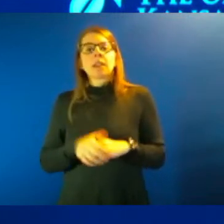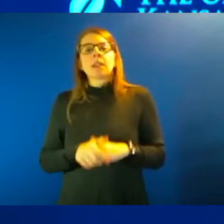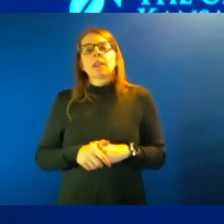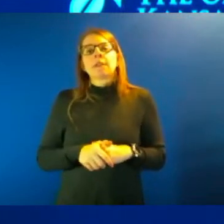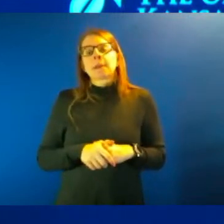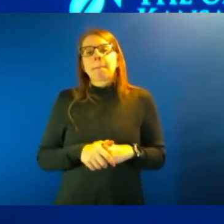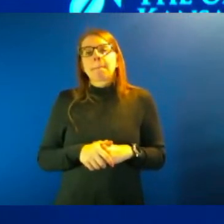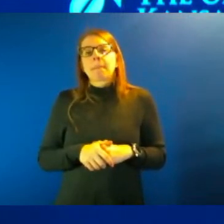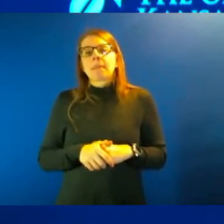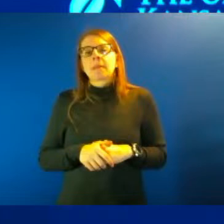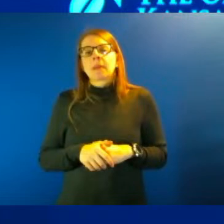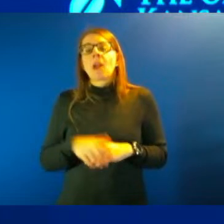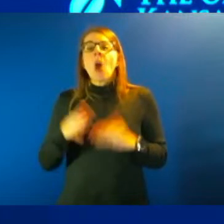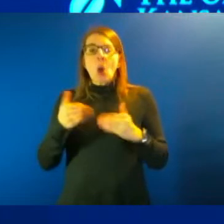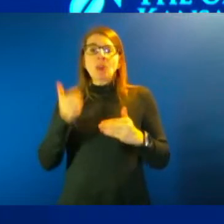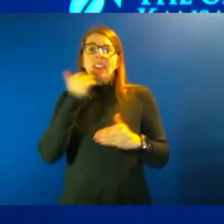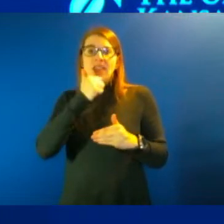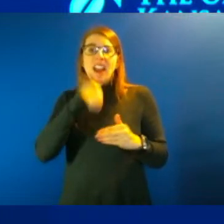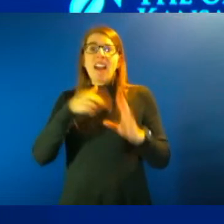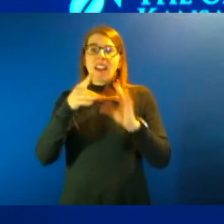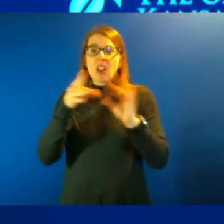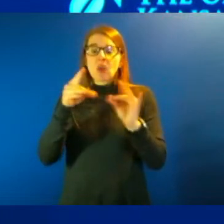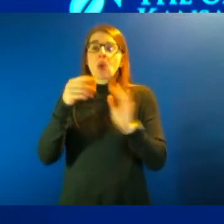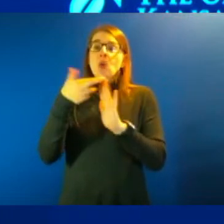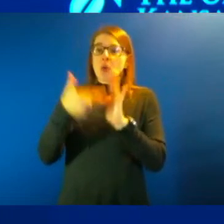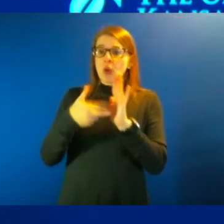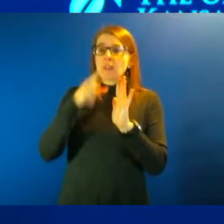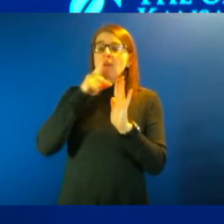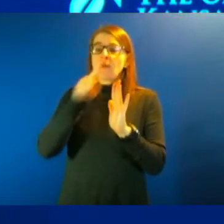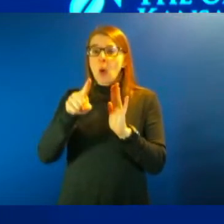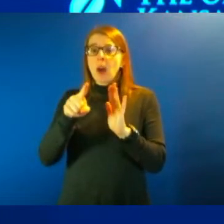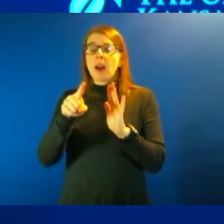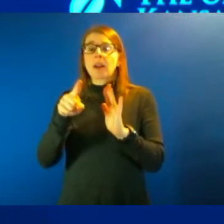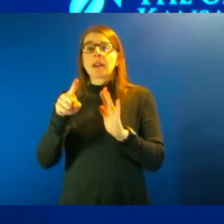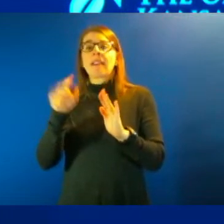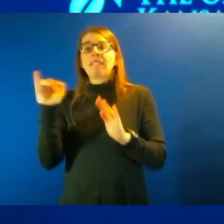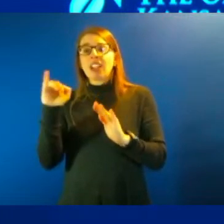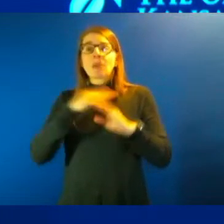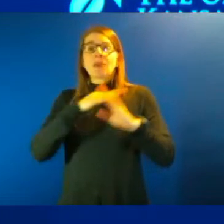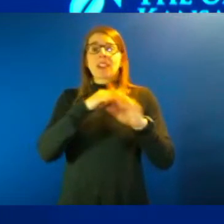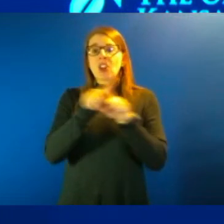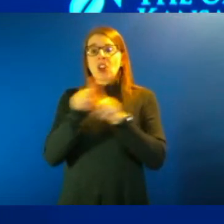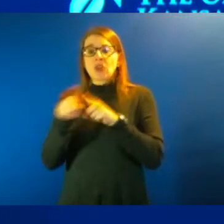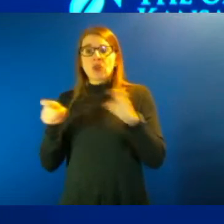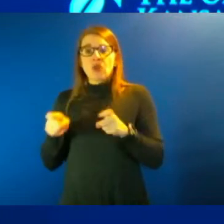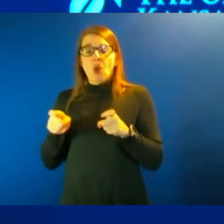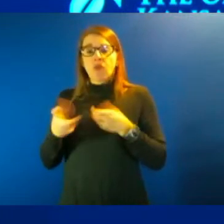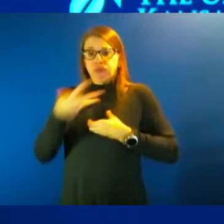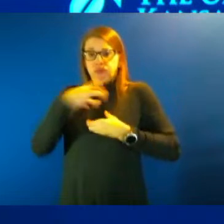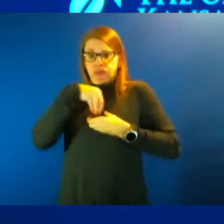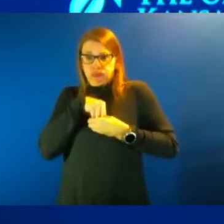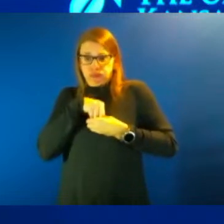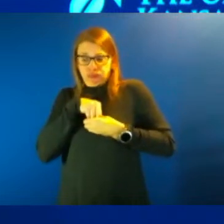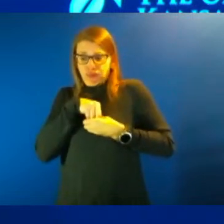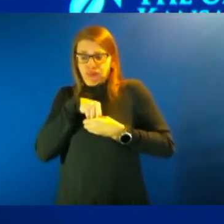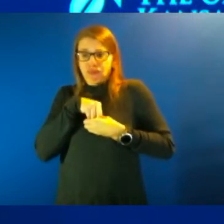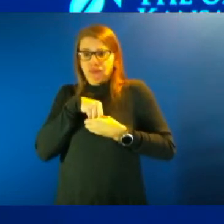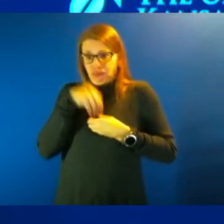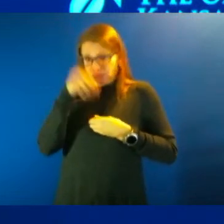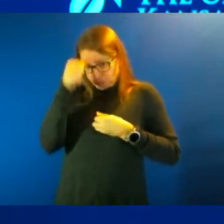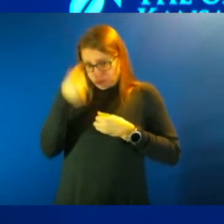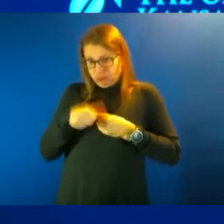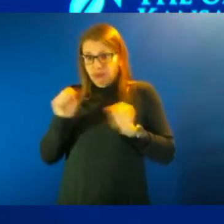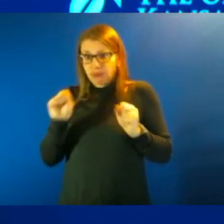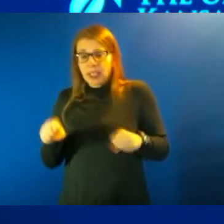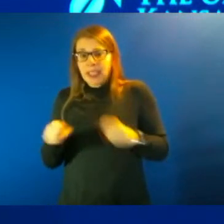I've said almost every day, the rules of infection prevention and control travel with you wherever you go. They keep you safe up until